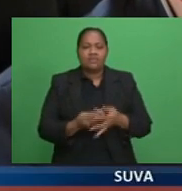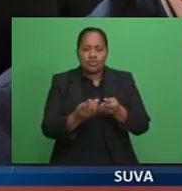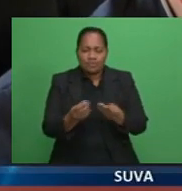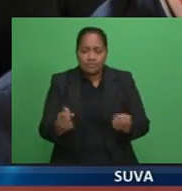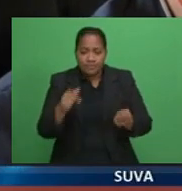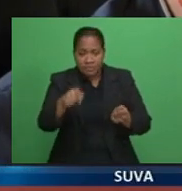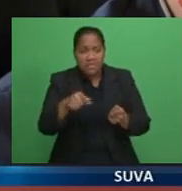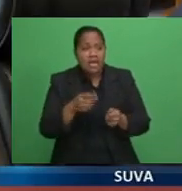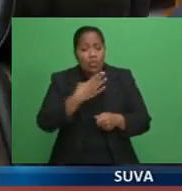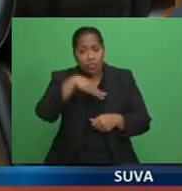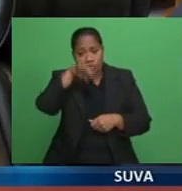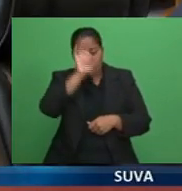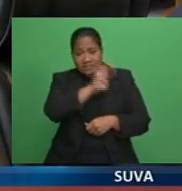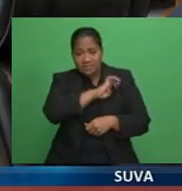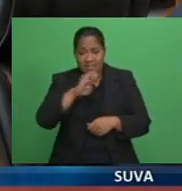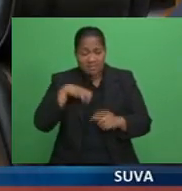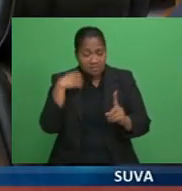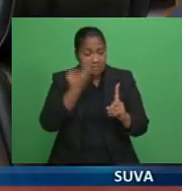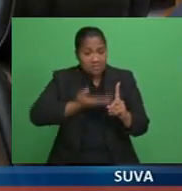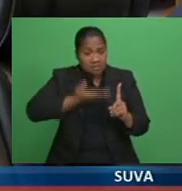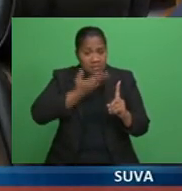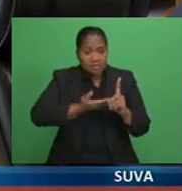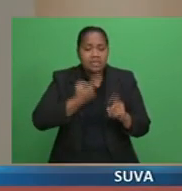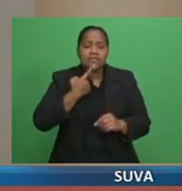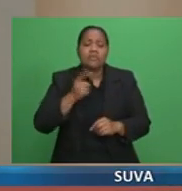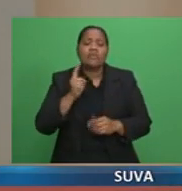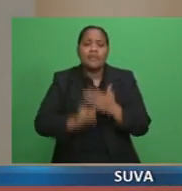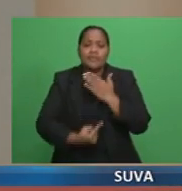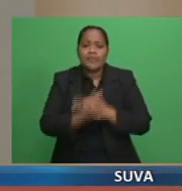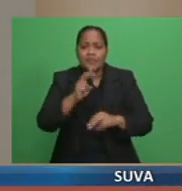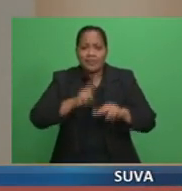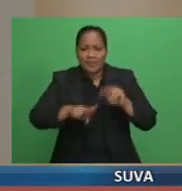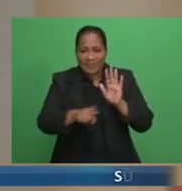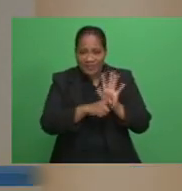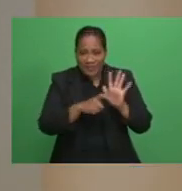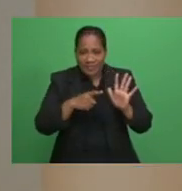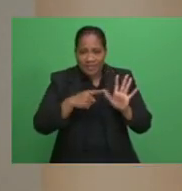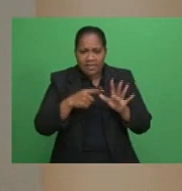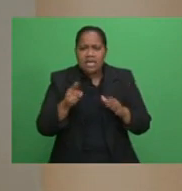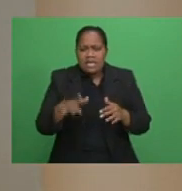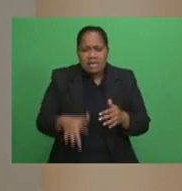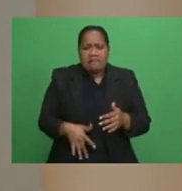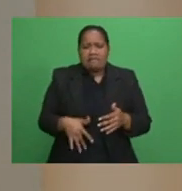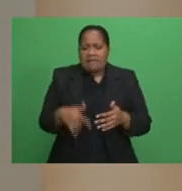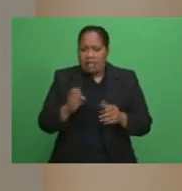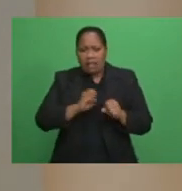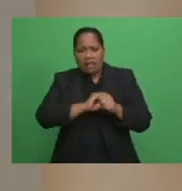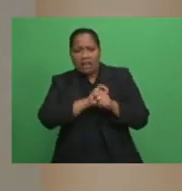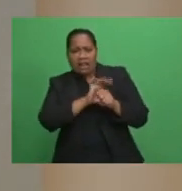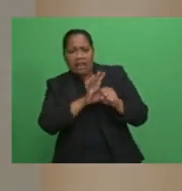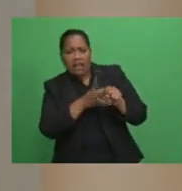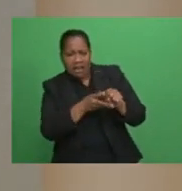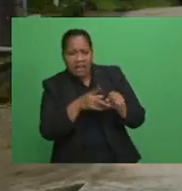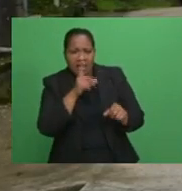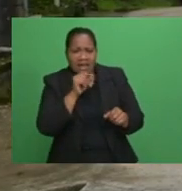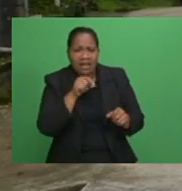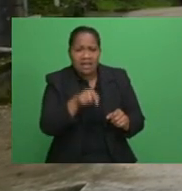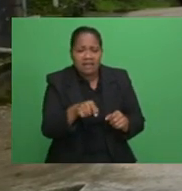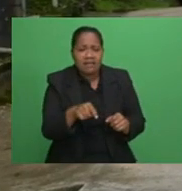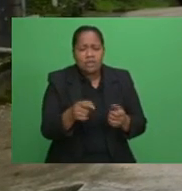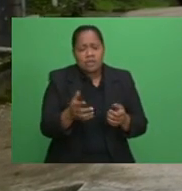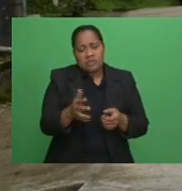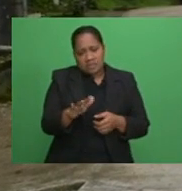Outgoing Chief Executive Jonathan Moore says the FIJRU has also felt the impact of COVID-19 and it is likely to